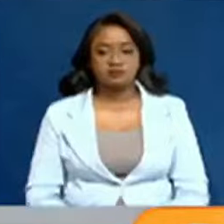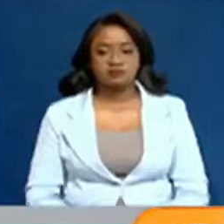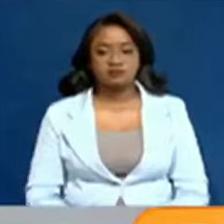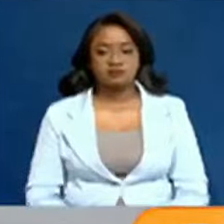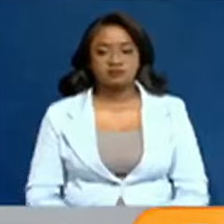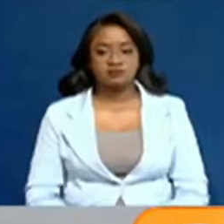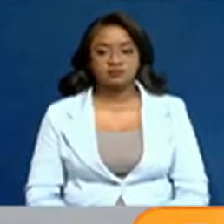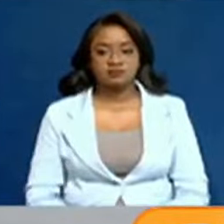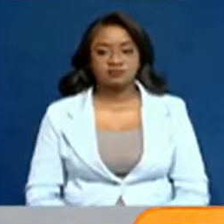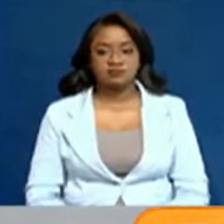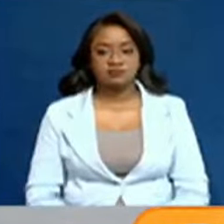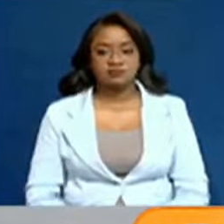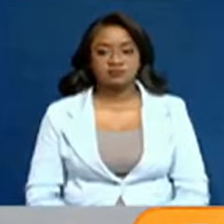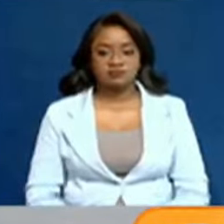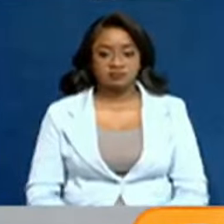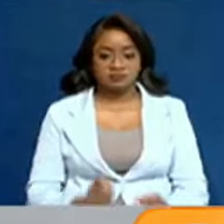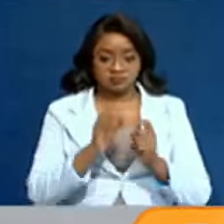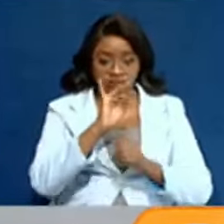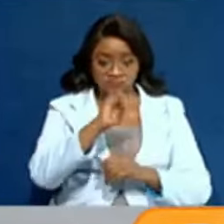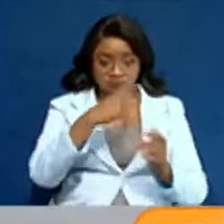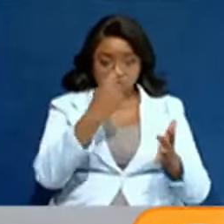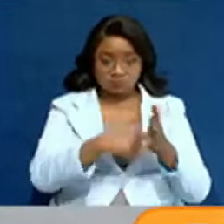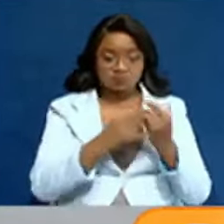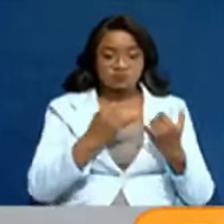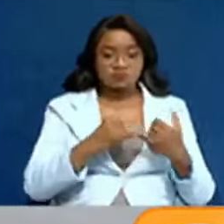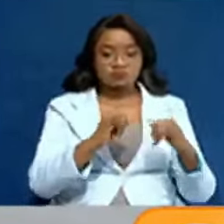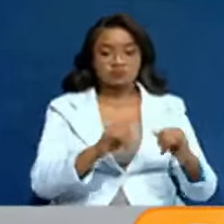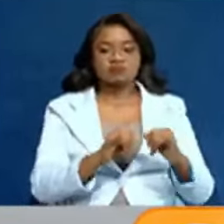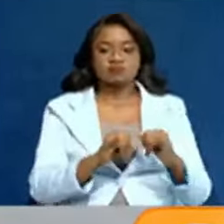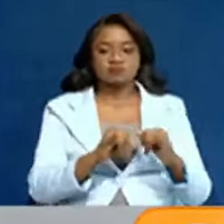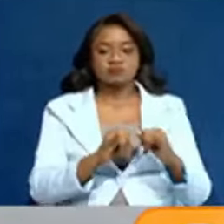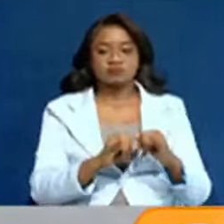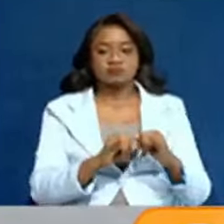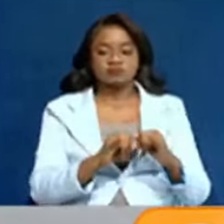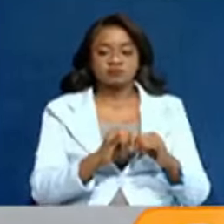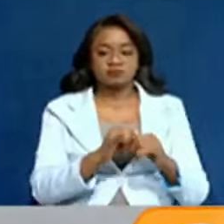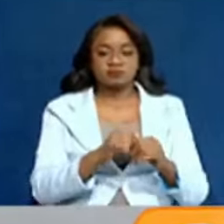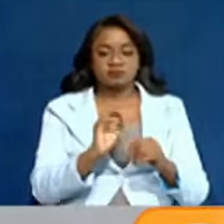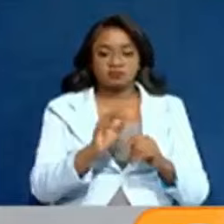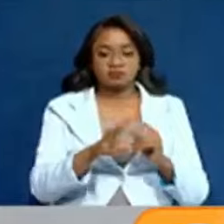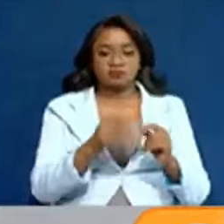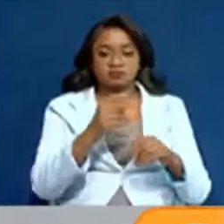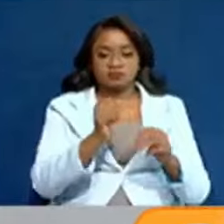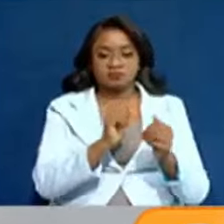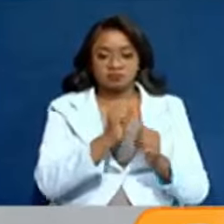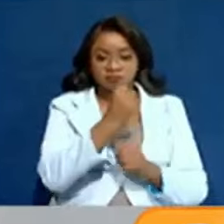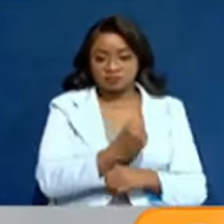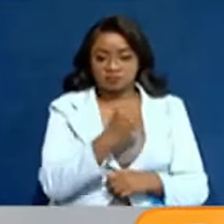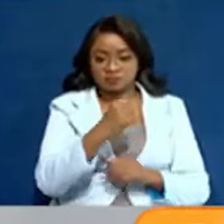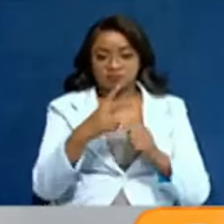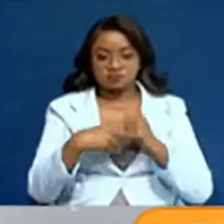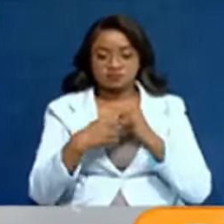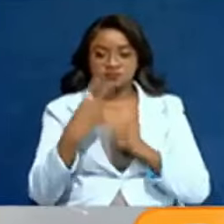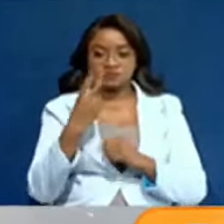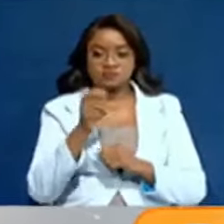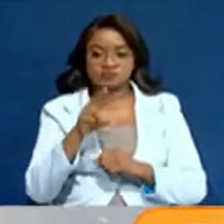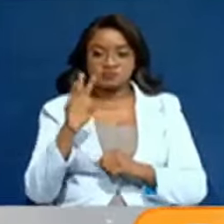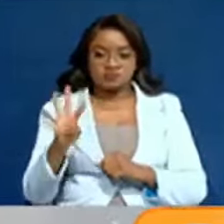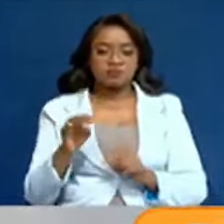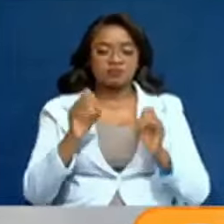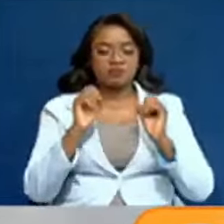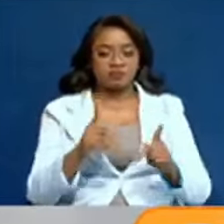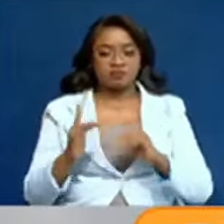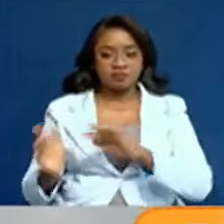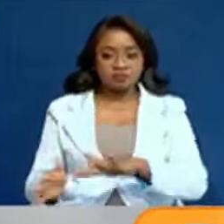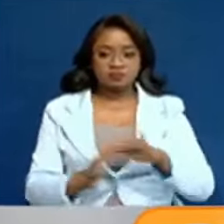All right, that levy came to effect on the 15th of July, 2024, not 23, as I indicated there. But back to the conversation about cities, with the country